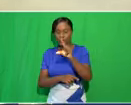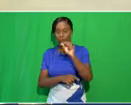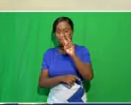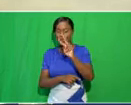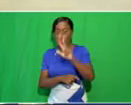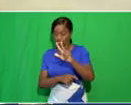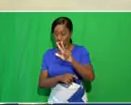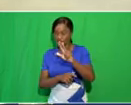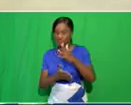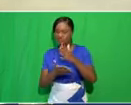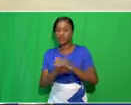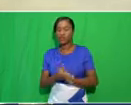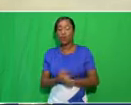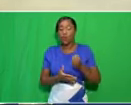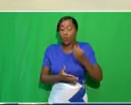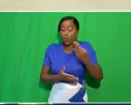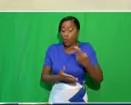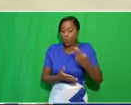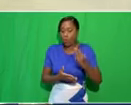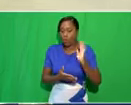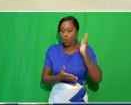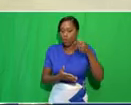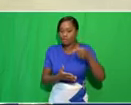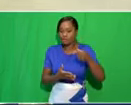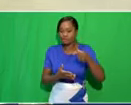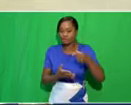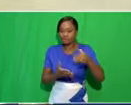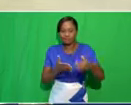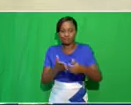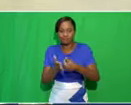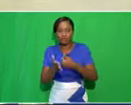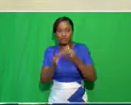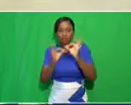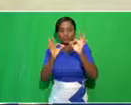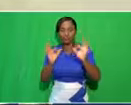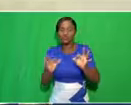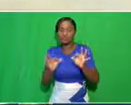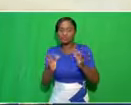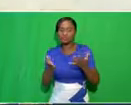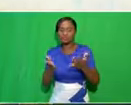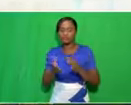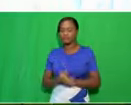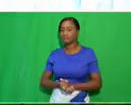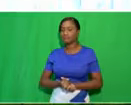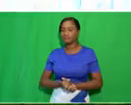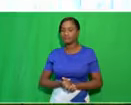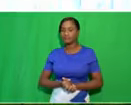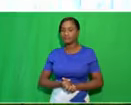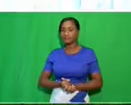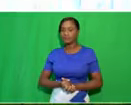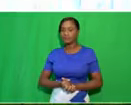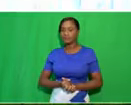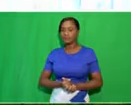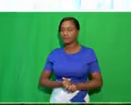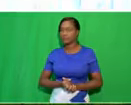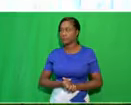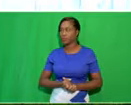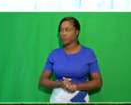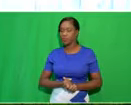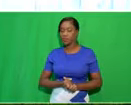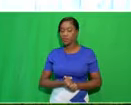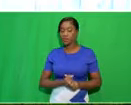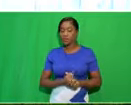on these consultations, this whole format will change? I think that was a direct question. I was kind of hoping that Dr.